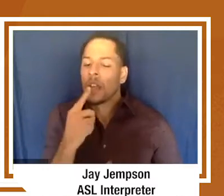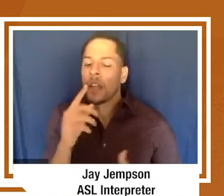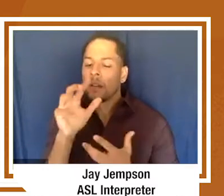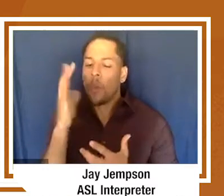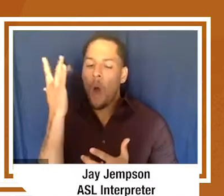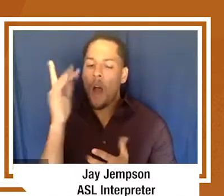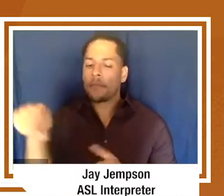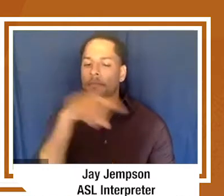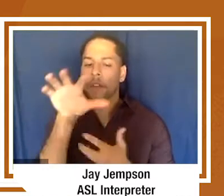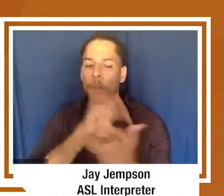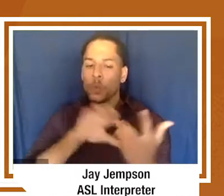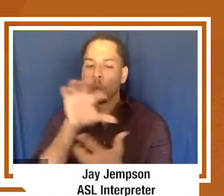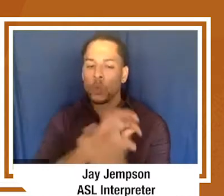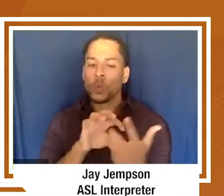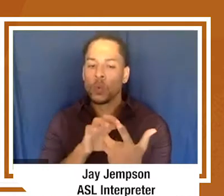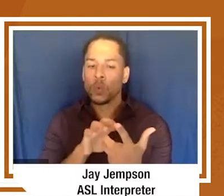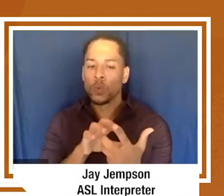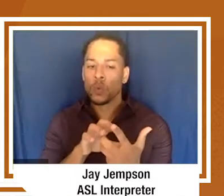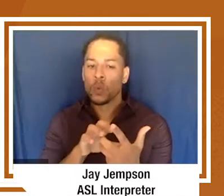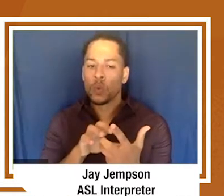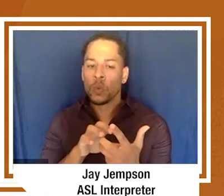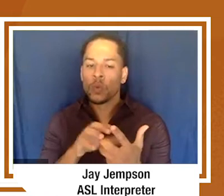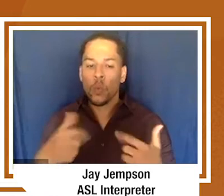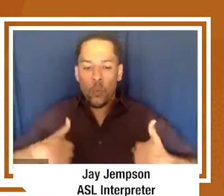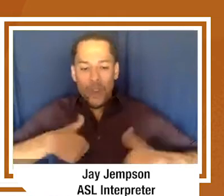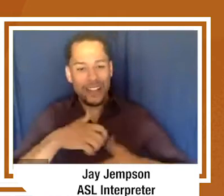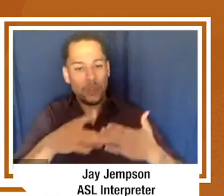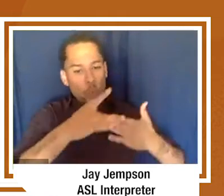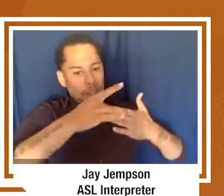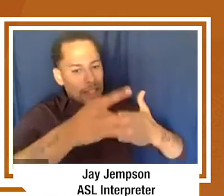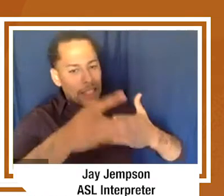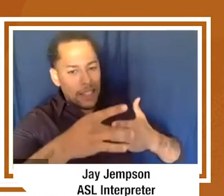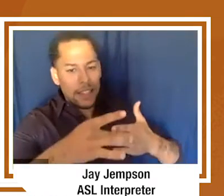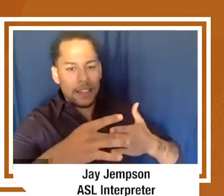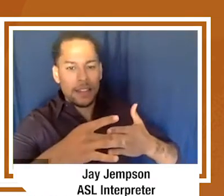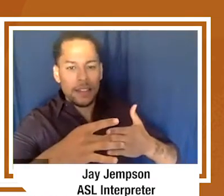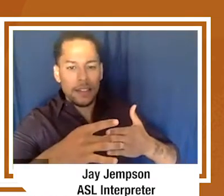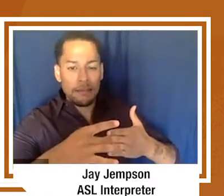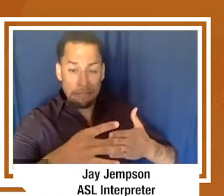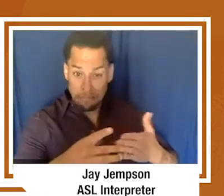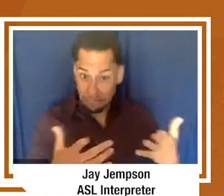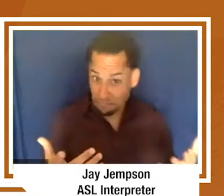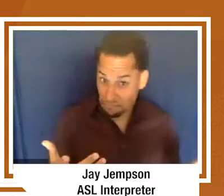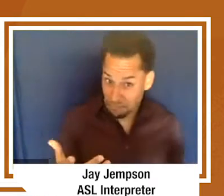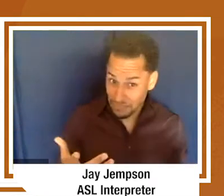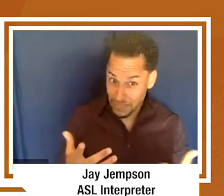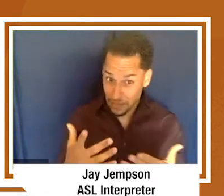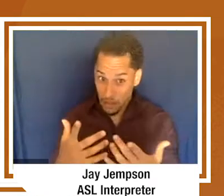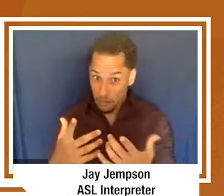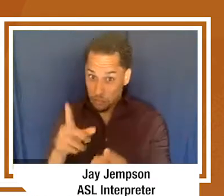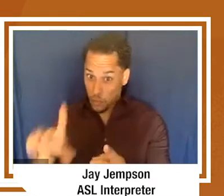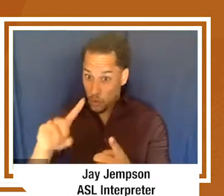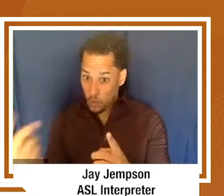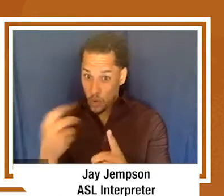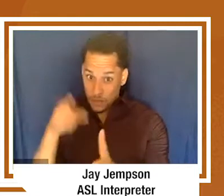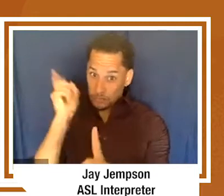need to be empowered by that and lead as a creative community. I don't know if I totally